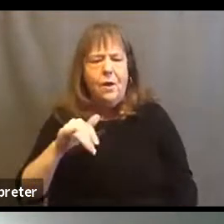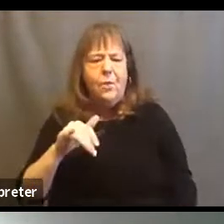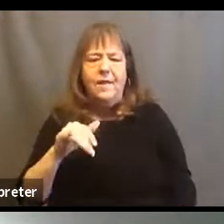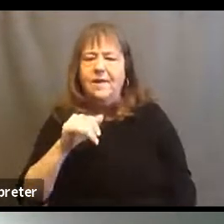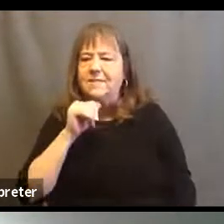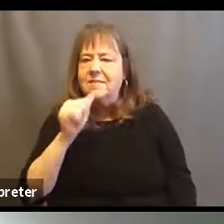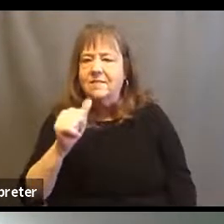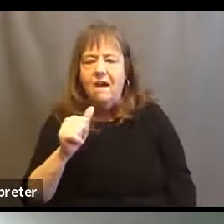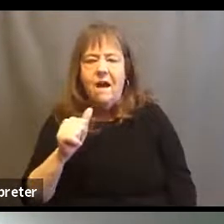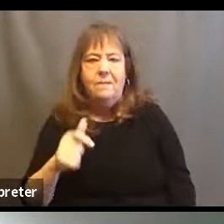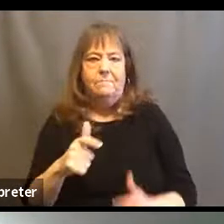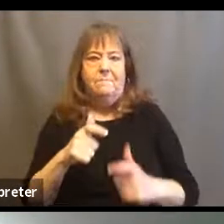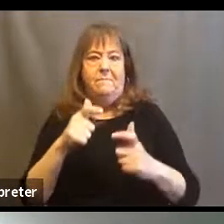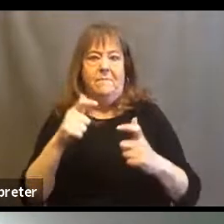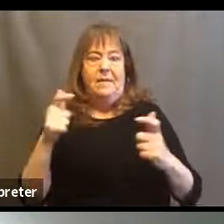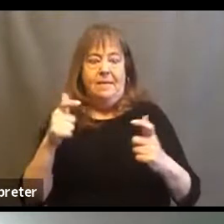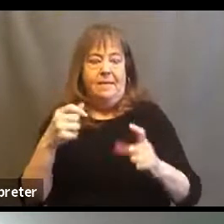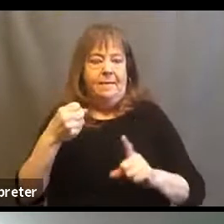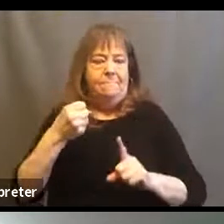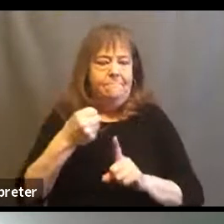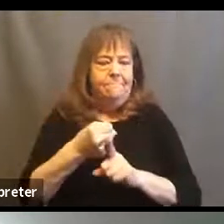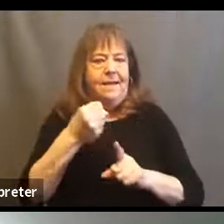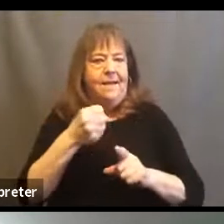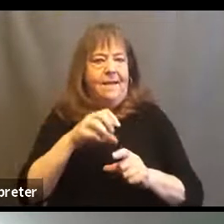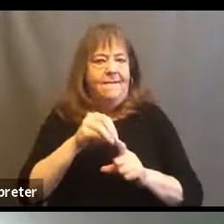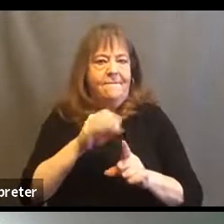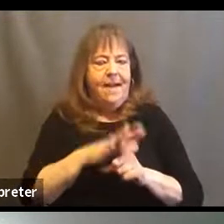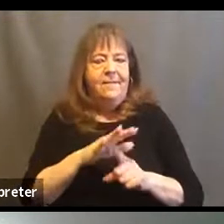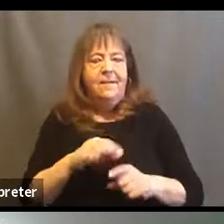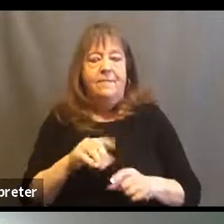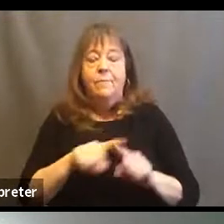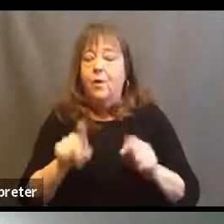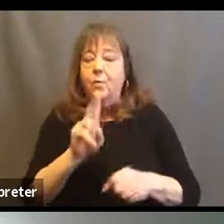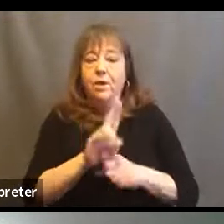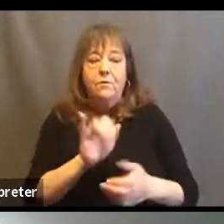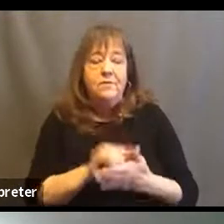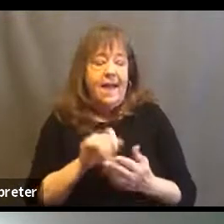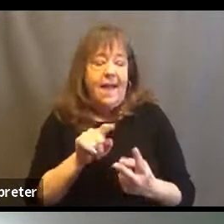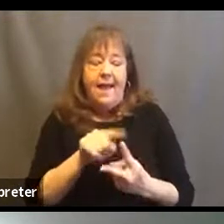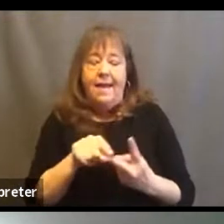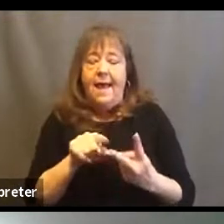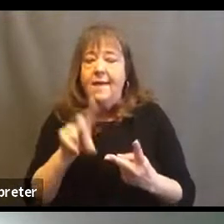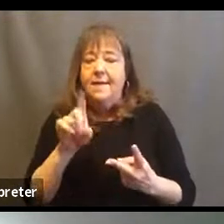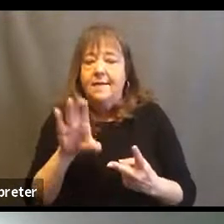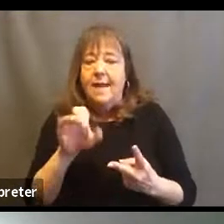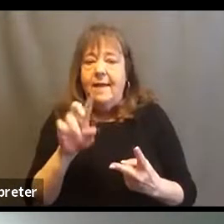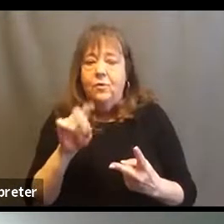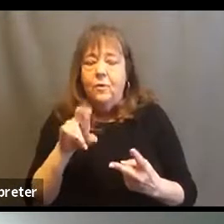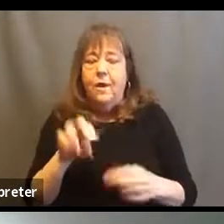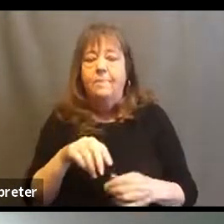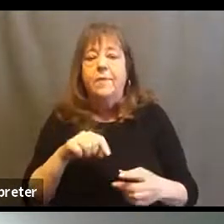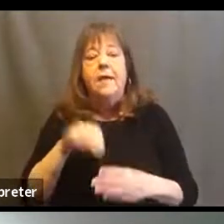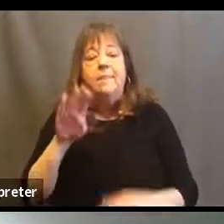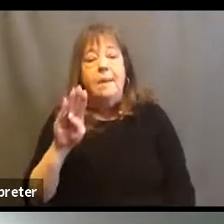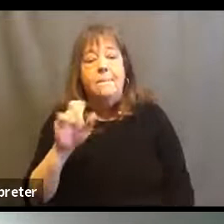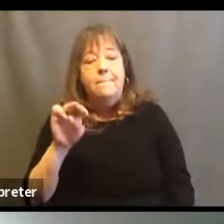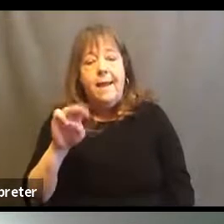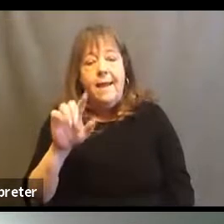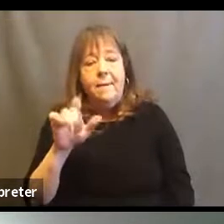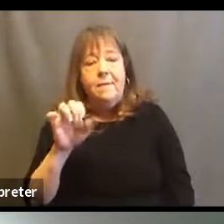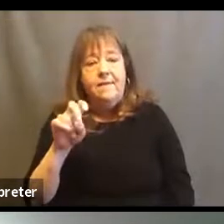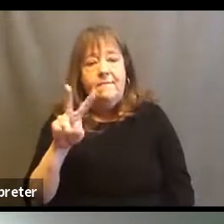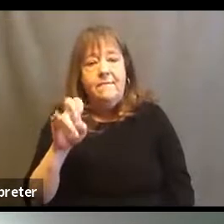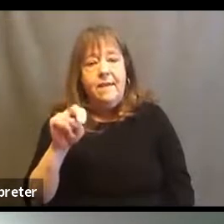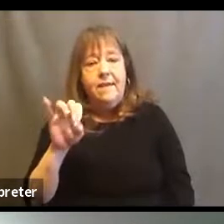hugely effective, but certainly we continue to treat because that's about all we have, that and Decadron right now. The bamlanivimab, right now we have about